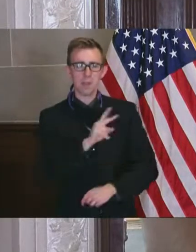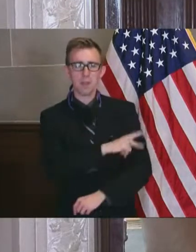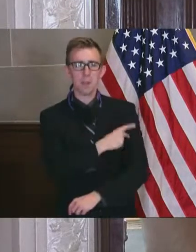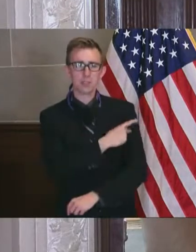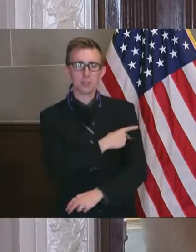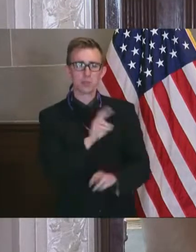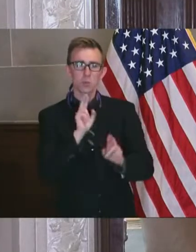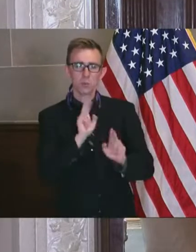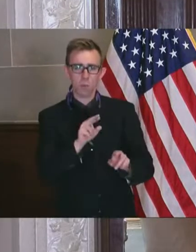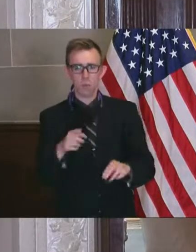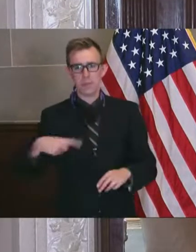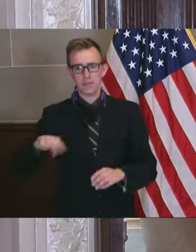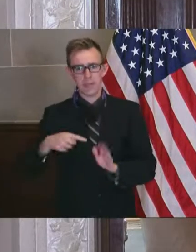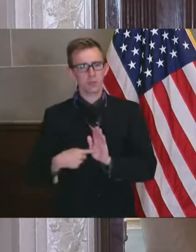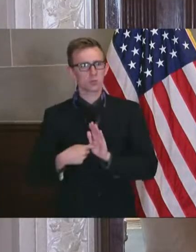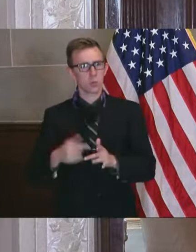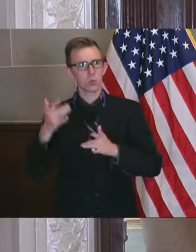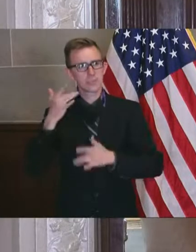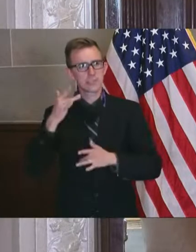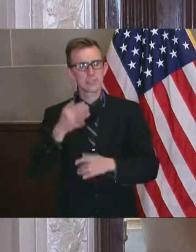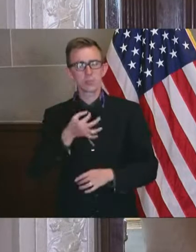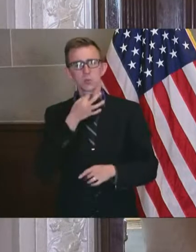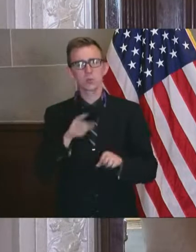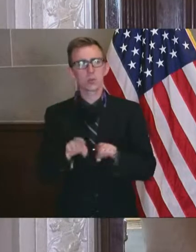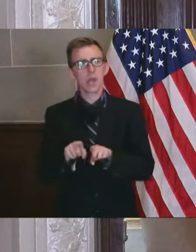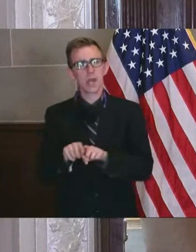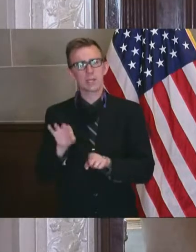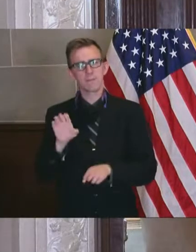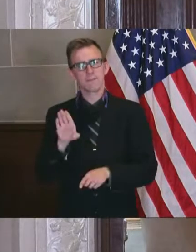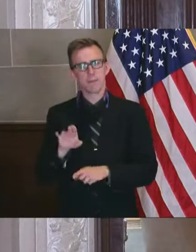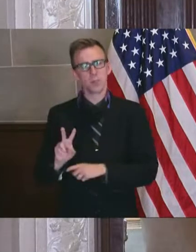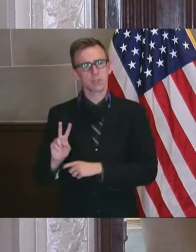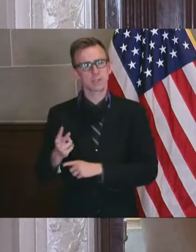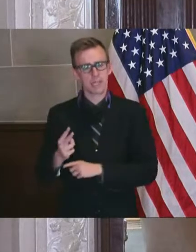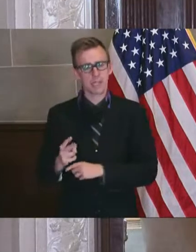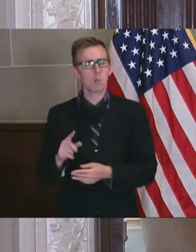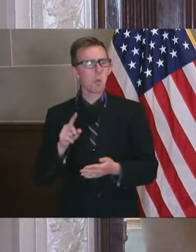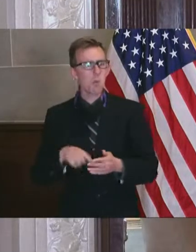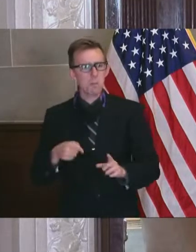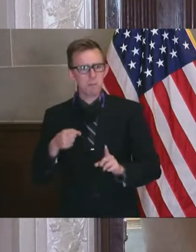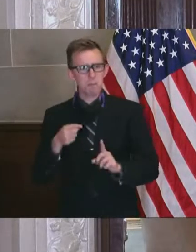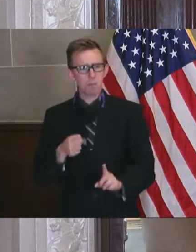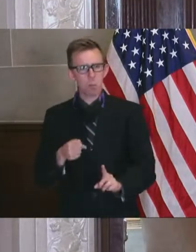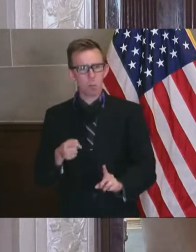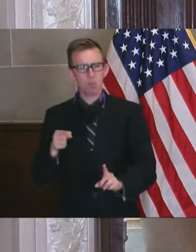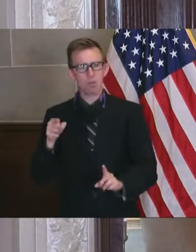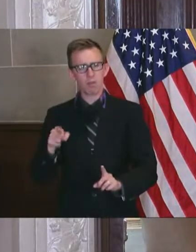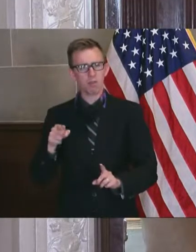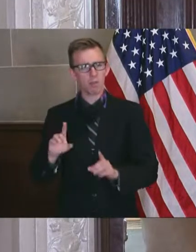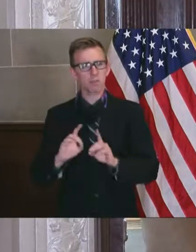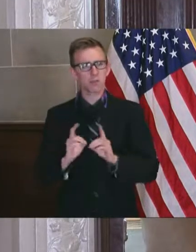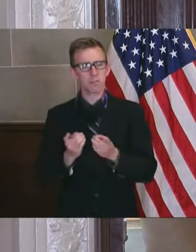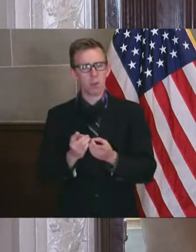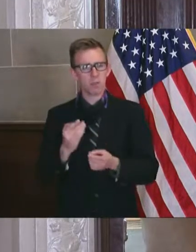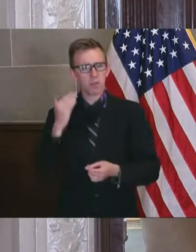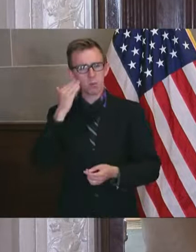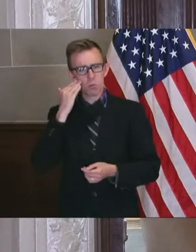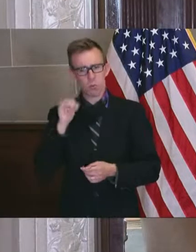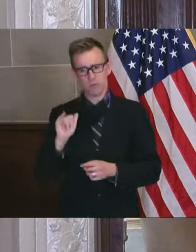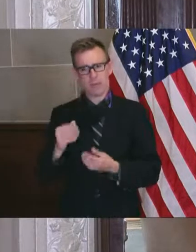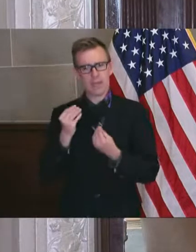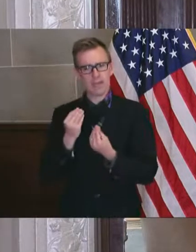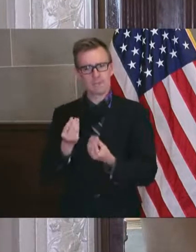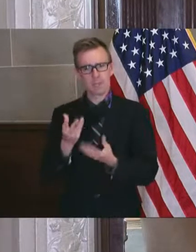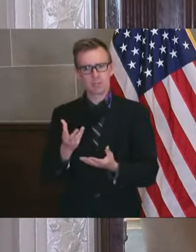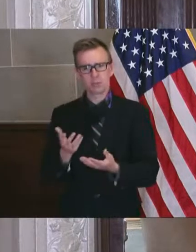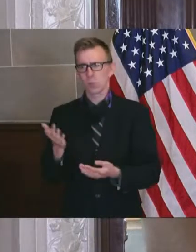patients reported that they were symptomatic as soon as February 2nd. At what point did the department know this